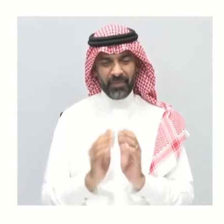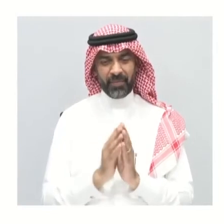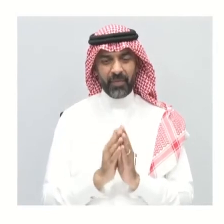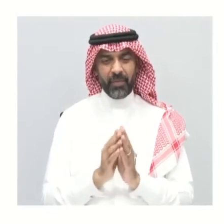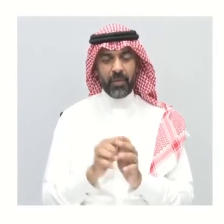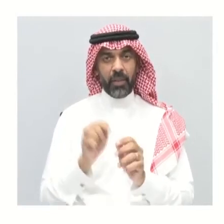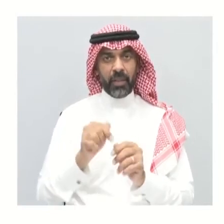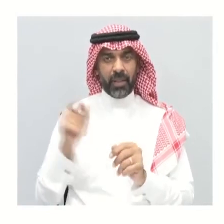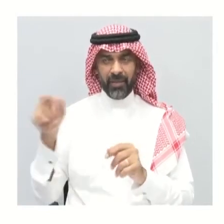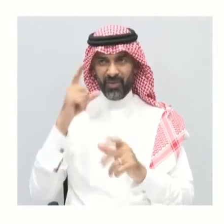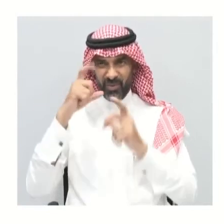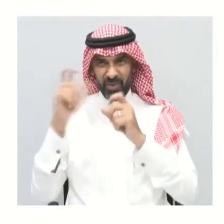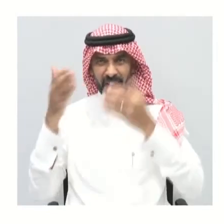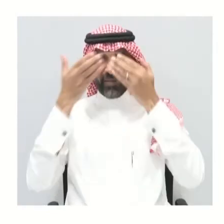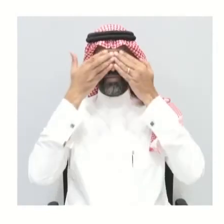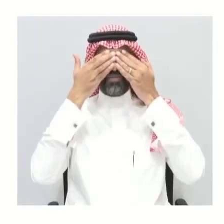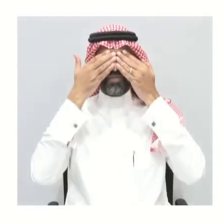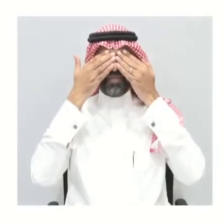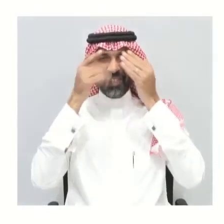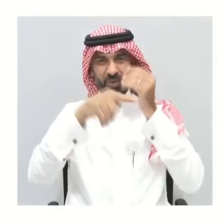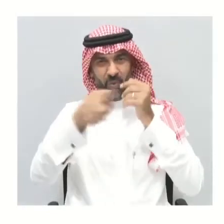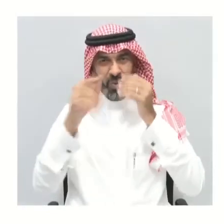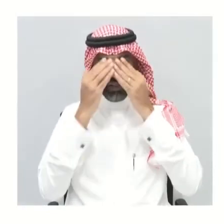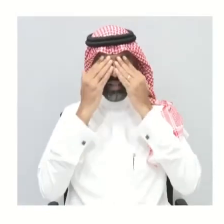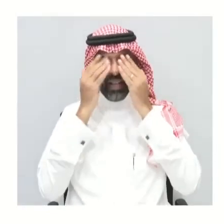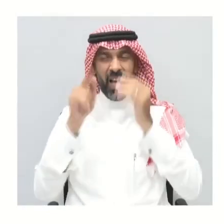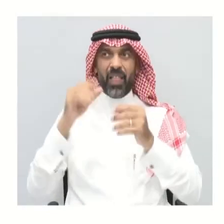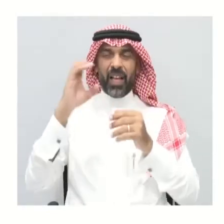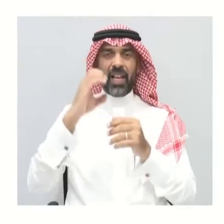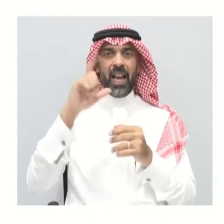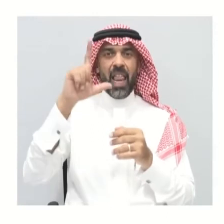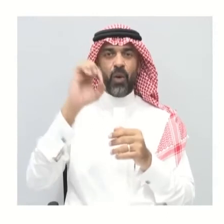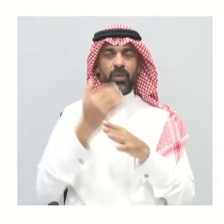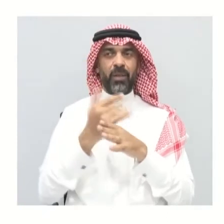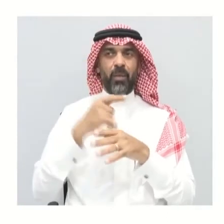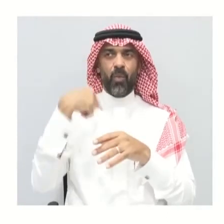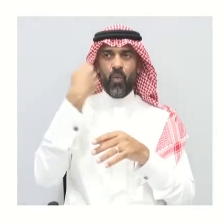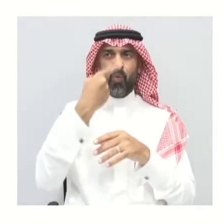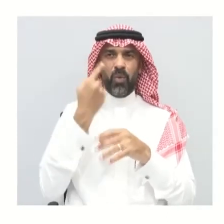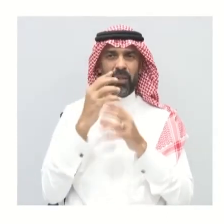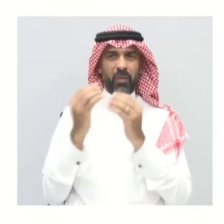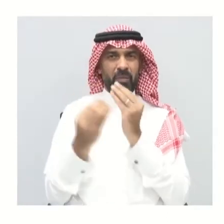It's cloudy today. The sun is hiding its face.